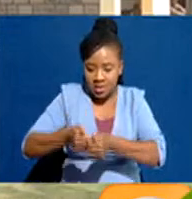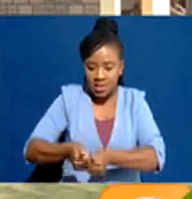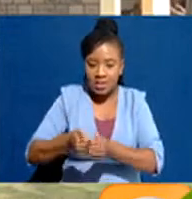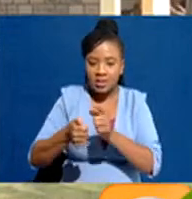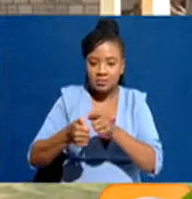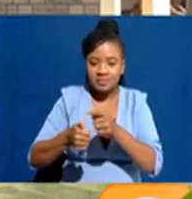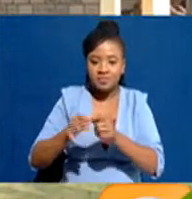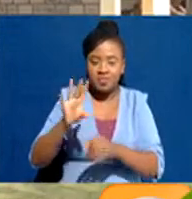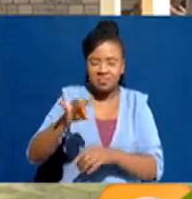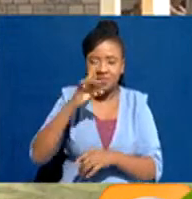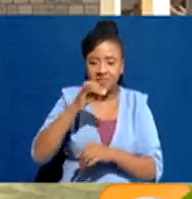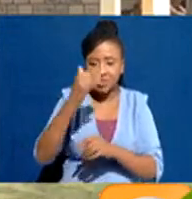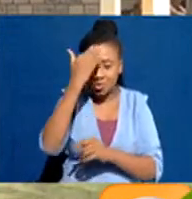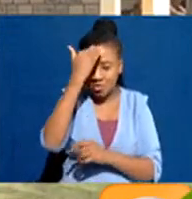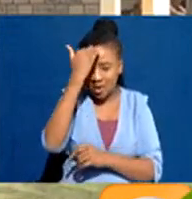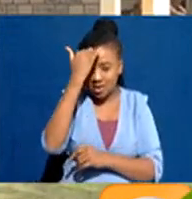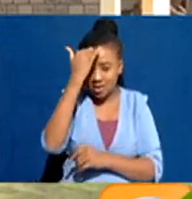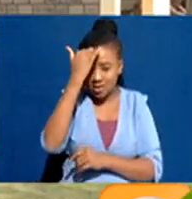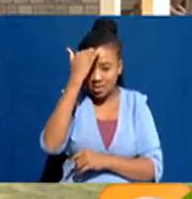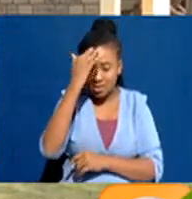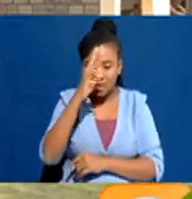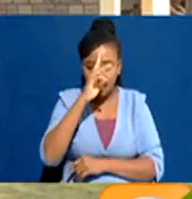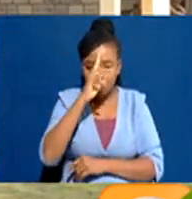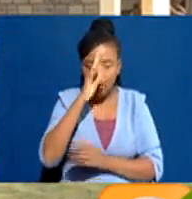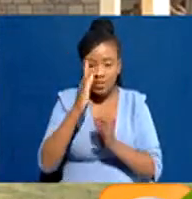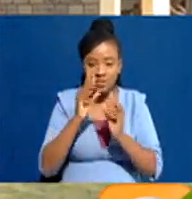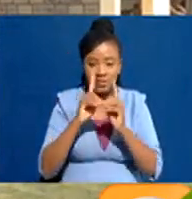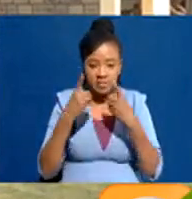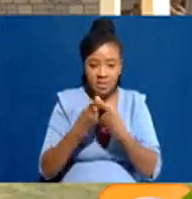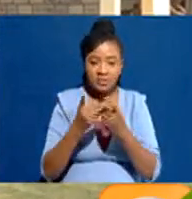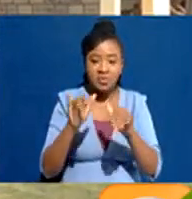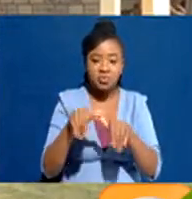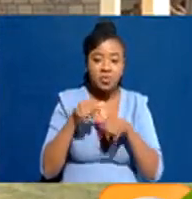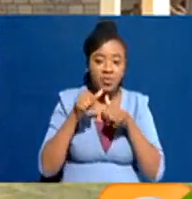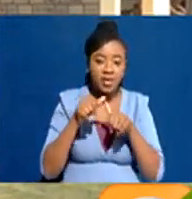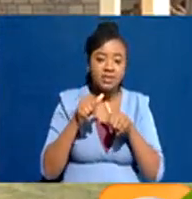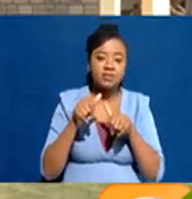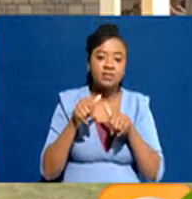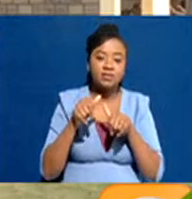on Monday by the police department, and we are waiting